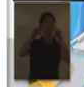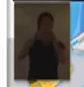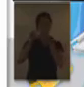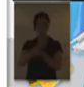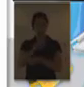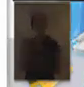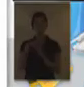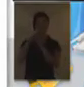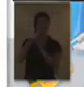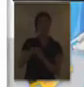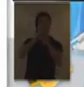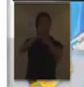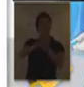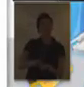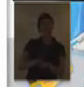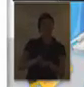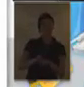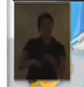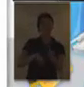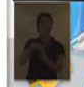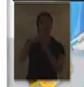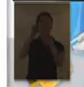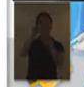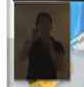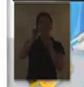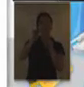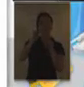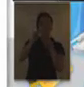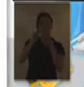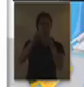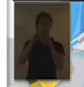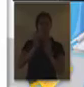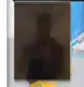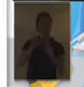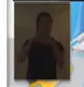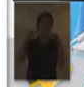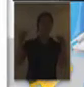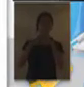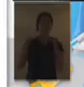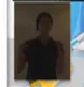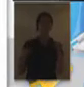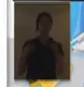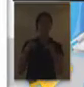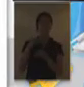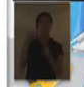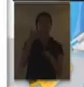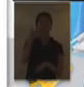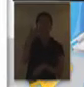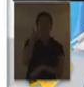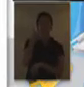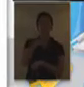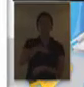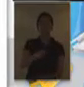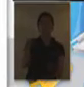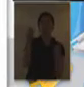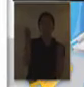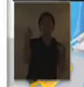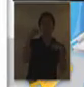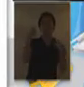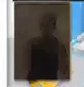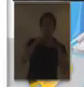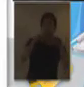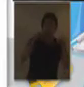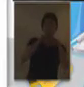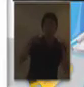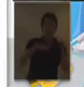Vision-based interaction, etc. And what we're doing here is more research and development. We're going to have students to, and also research